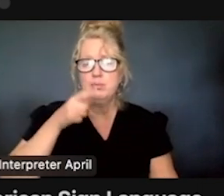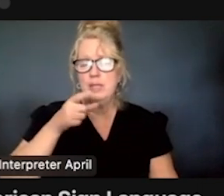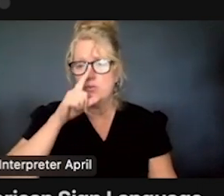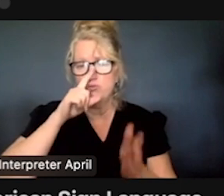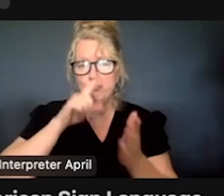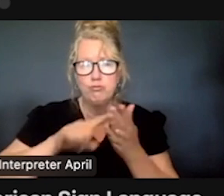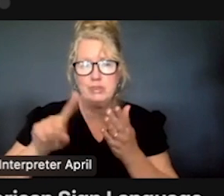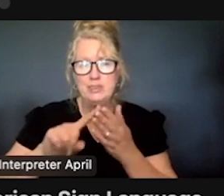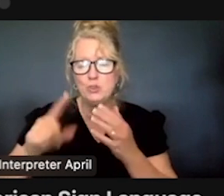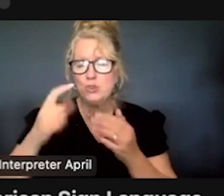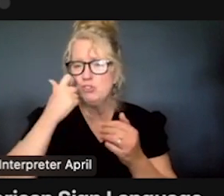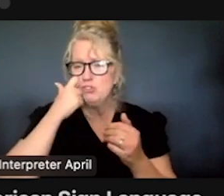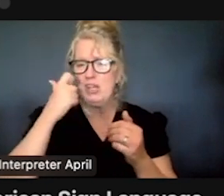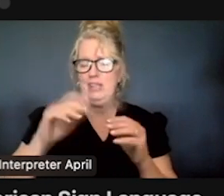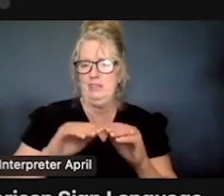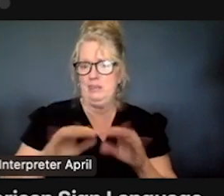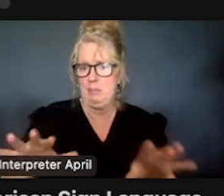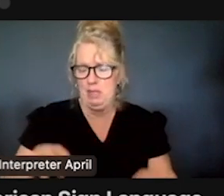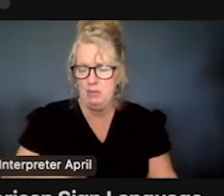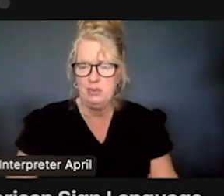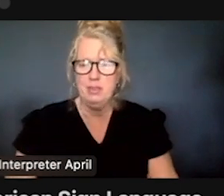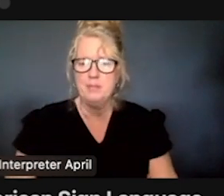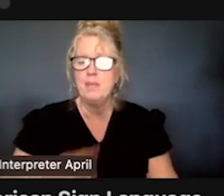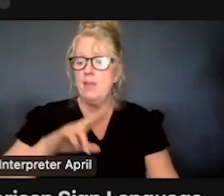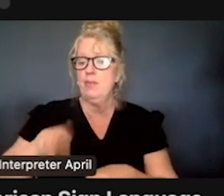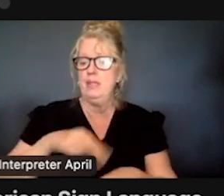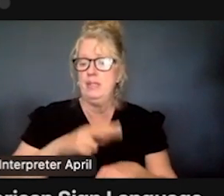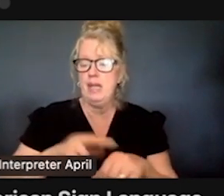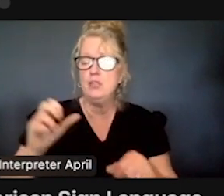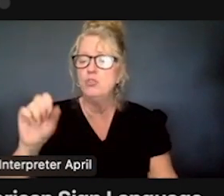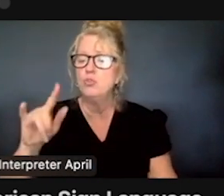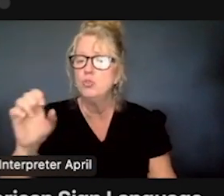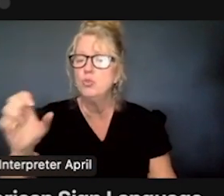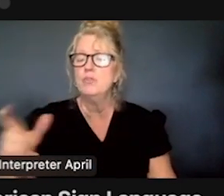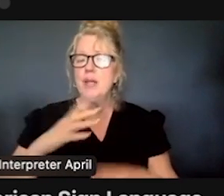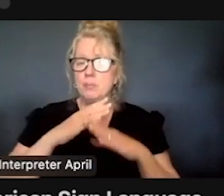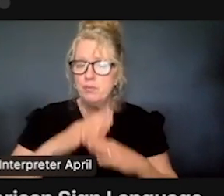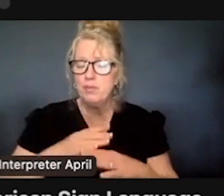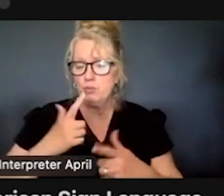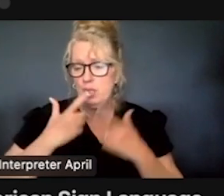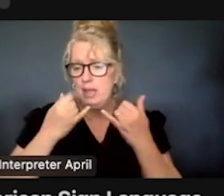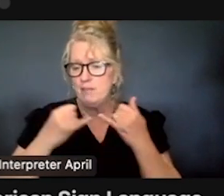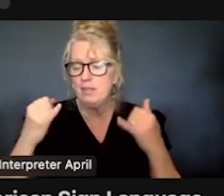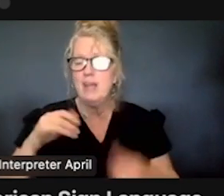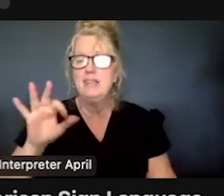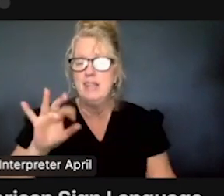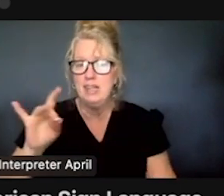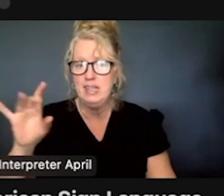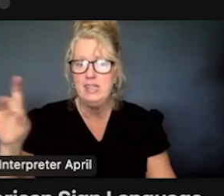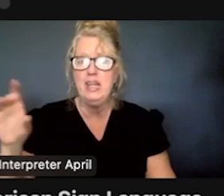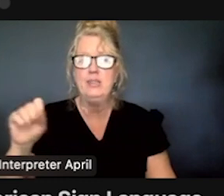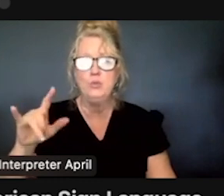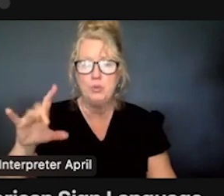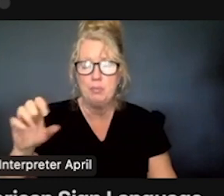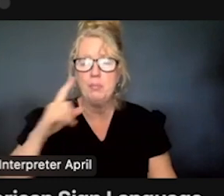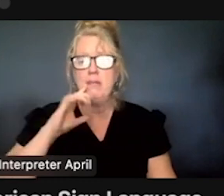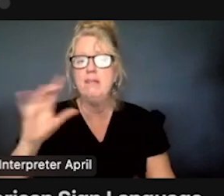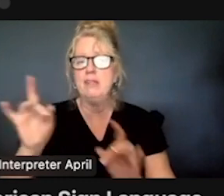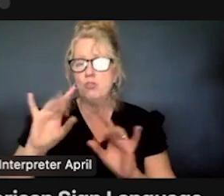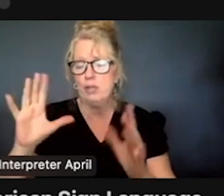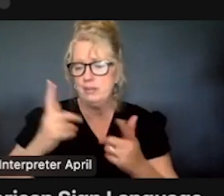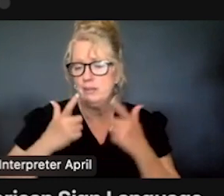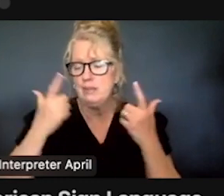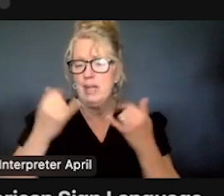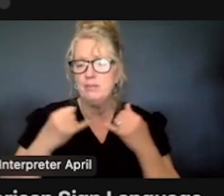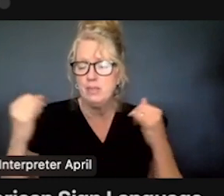come out. It has just come out. The National Suicide Prevention Lifeline, now 90-day suicide and crisis lifeline.